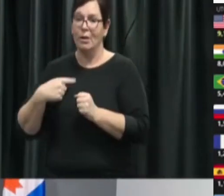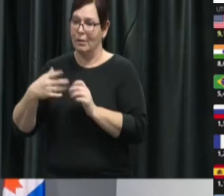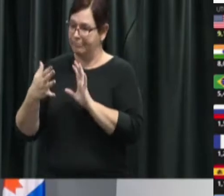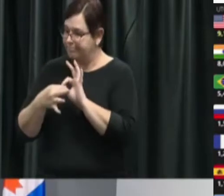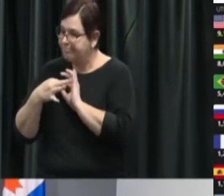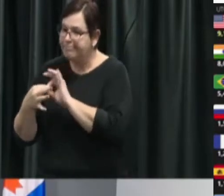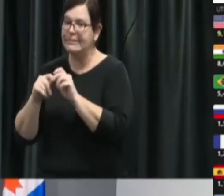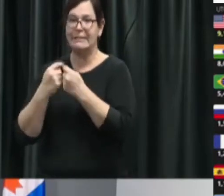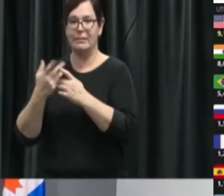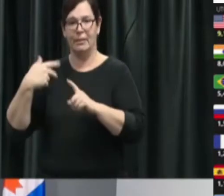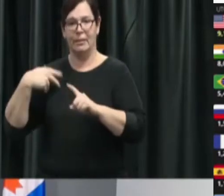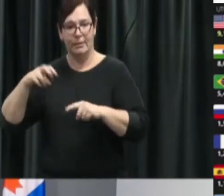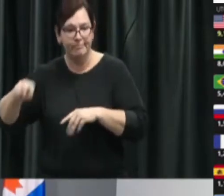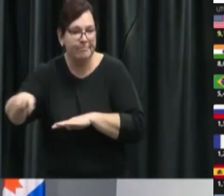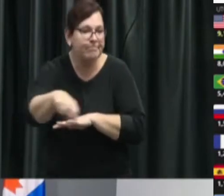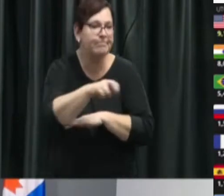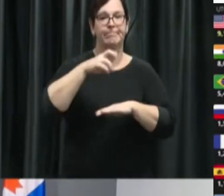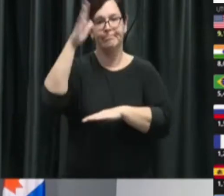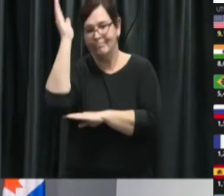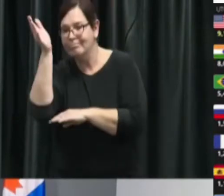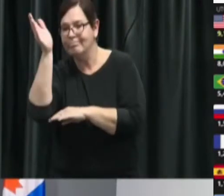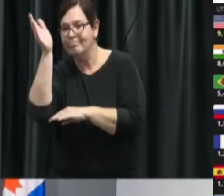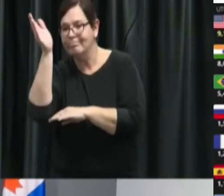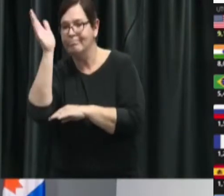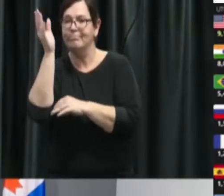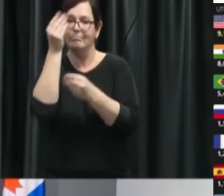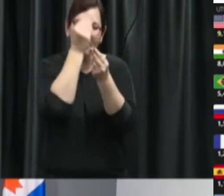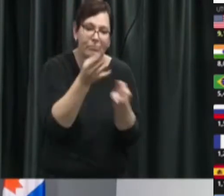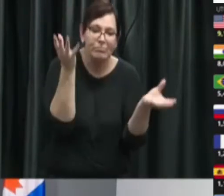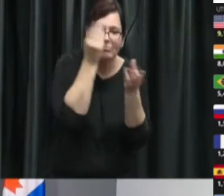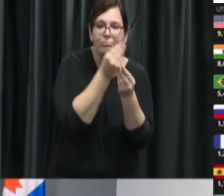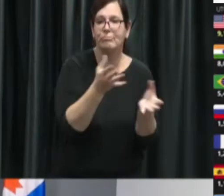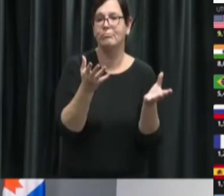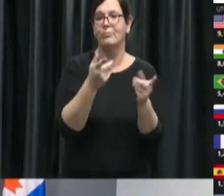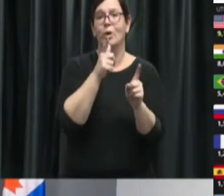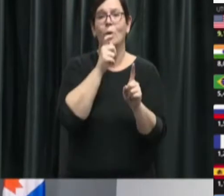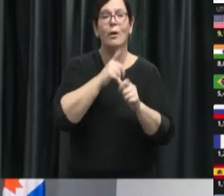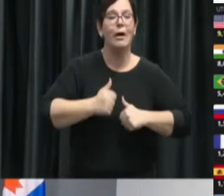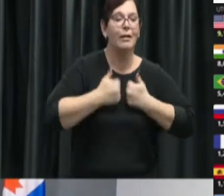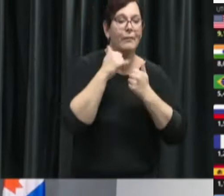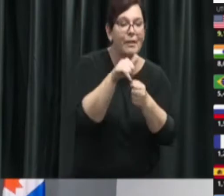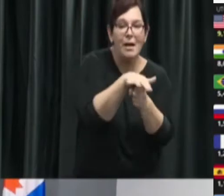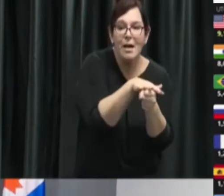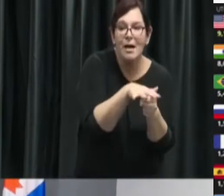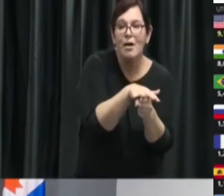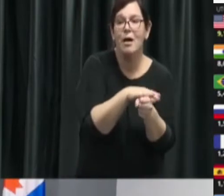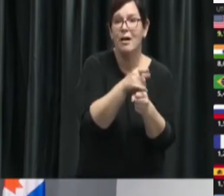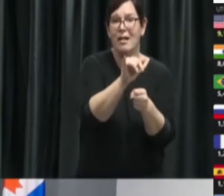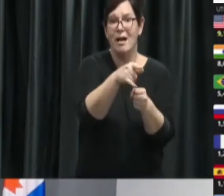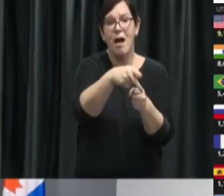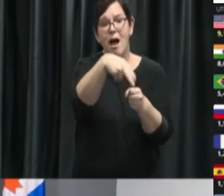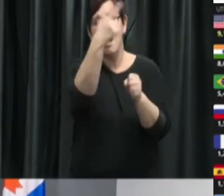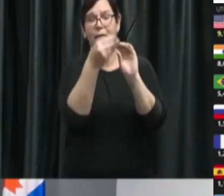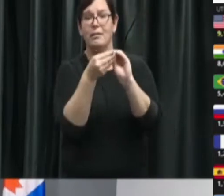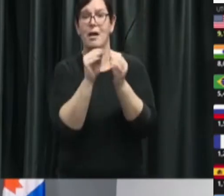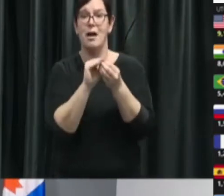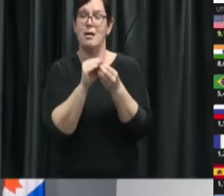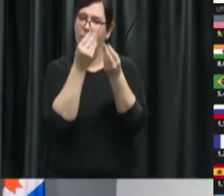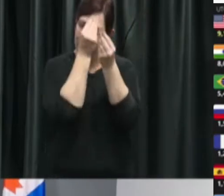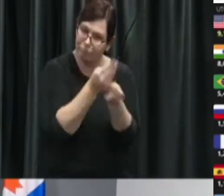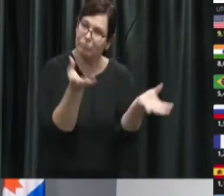of residents, primarily those living in Toronto neighborhoods with the highest COVID-19 case counts.